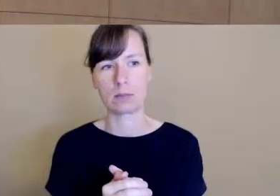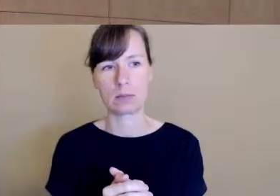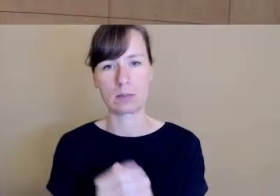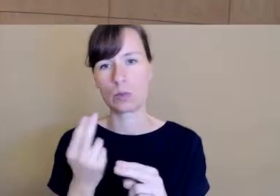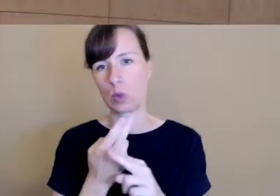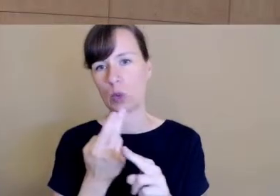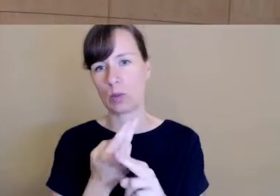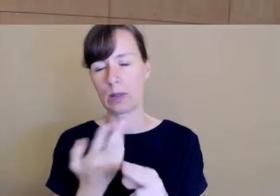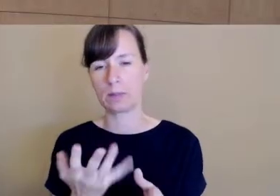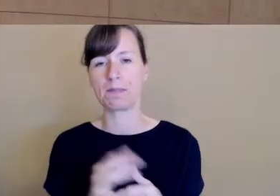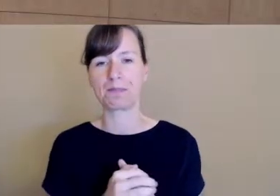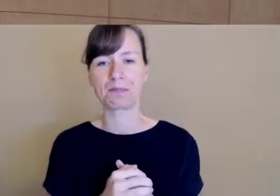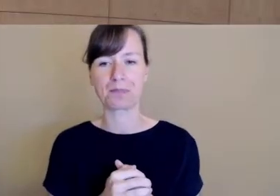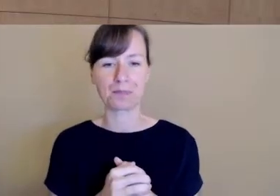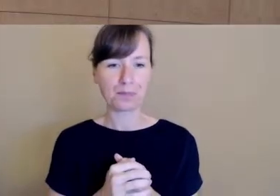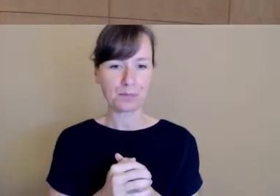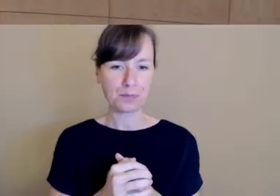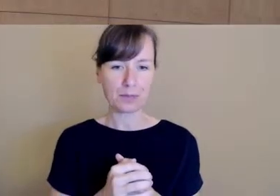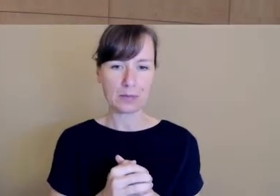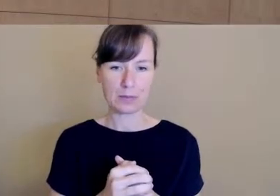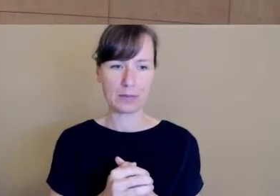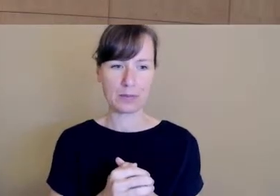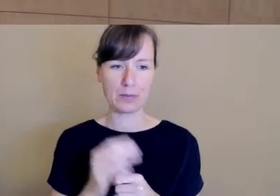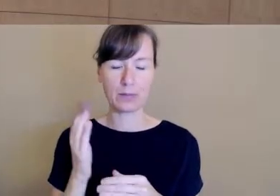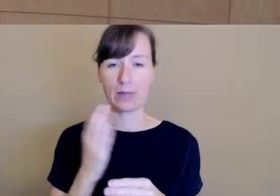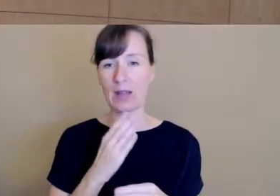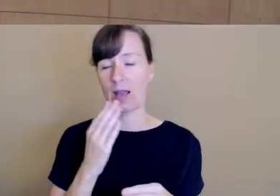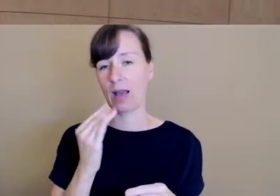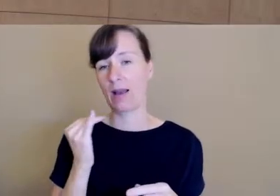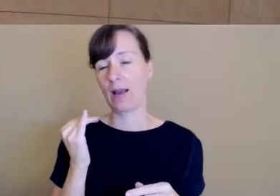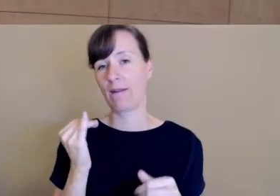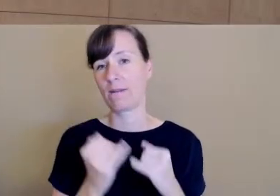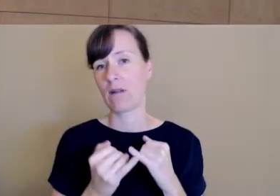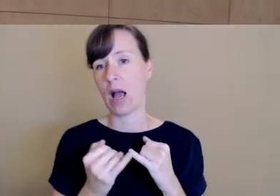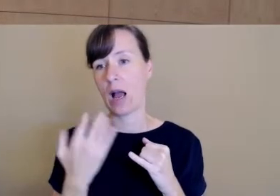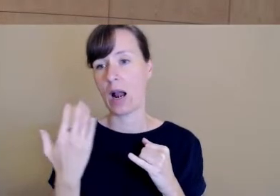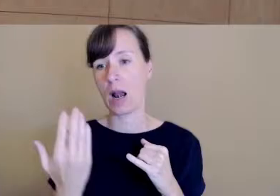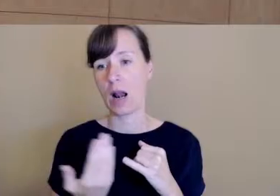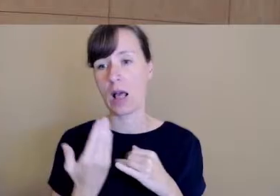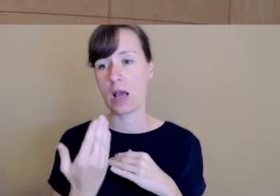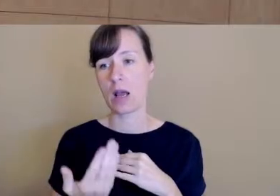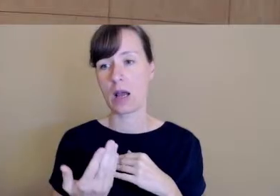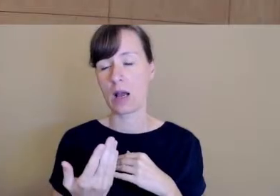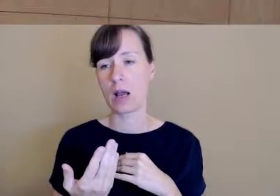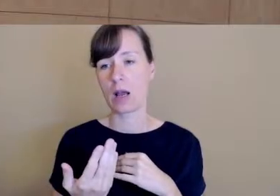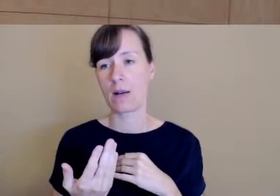usable. And then finally, people said that some of the